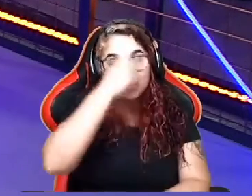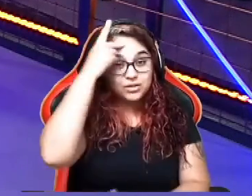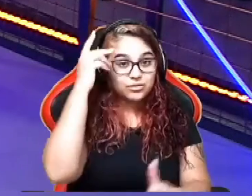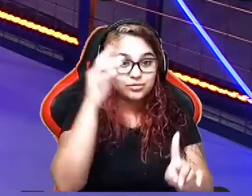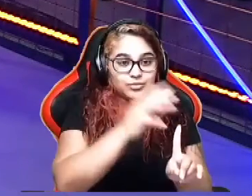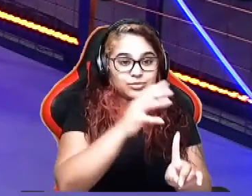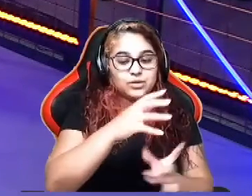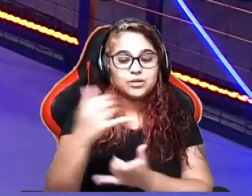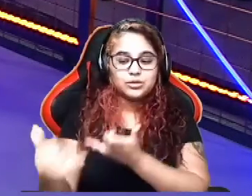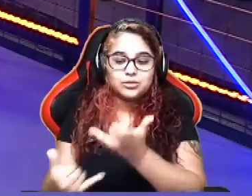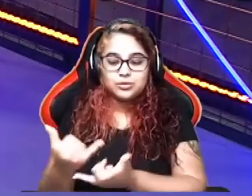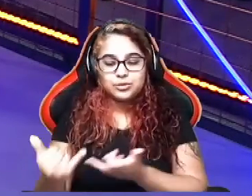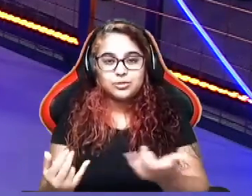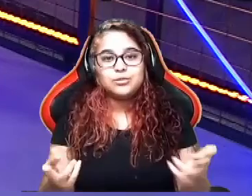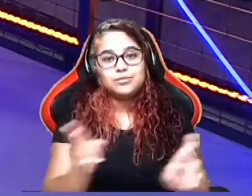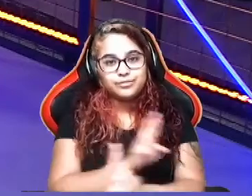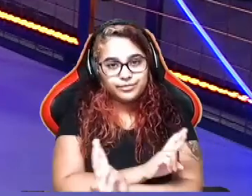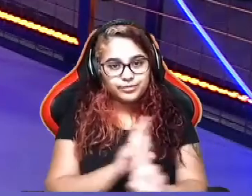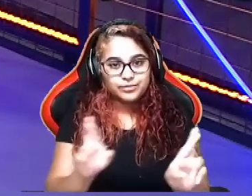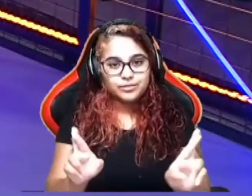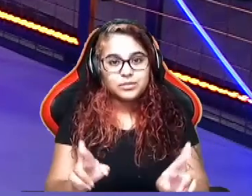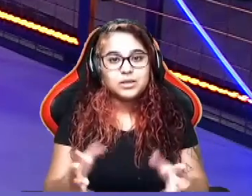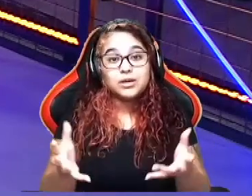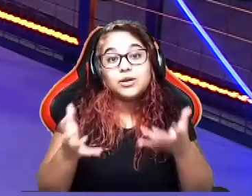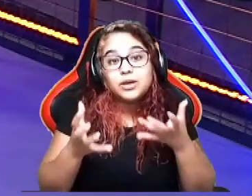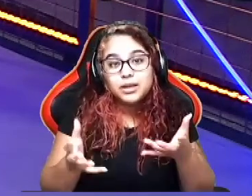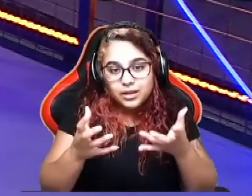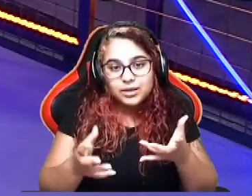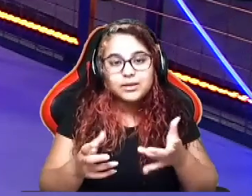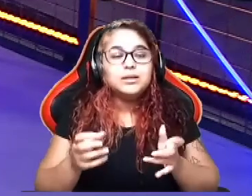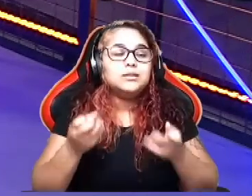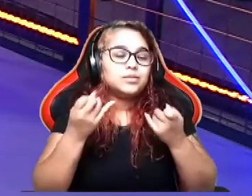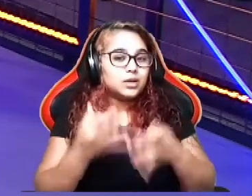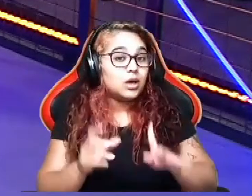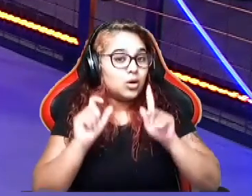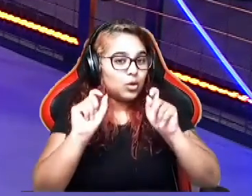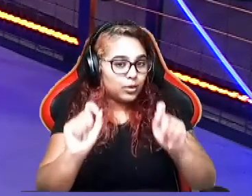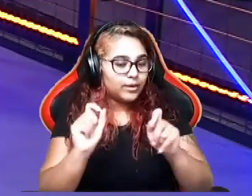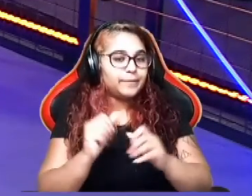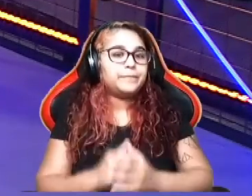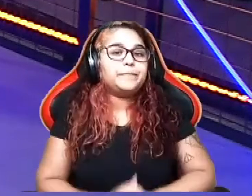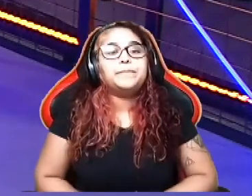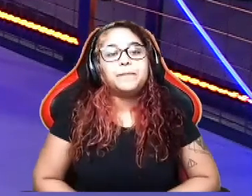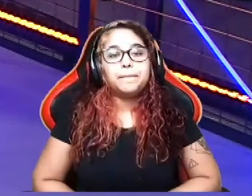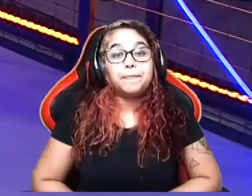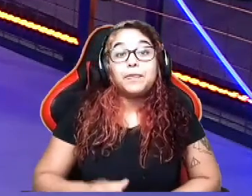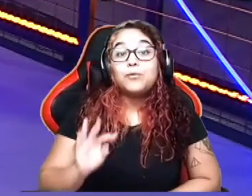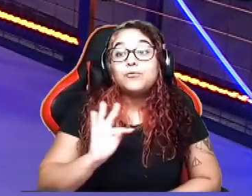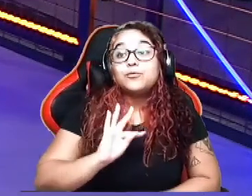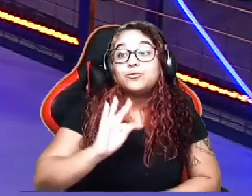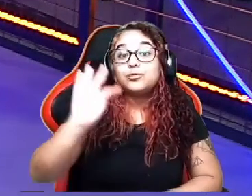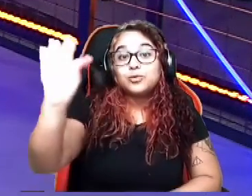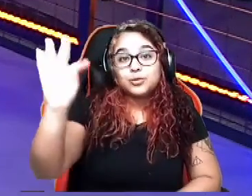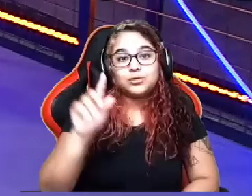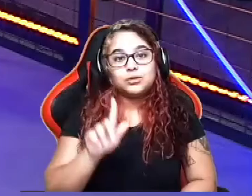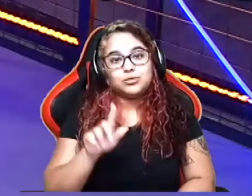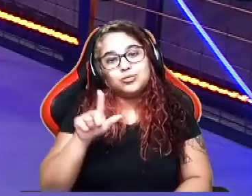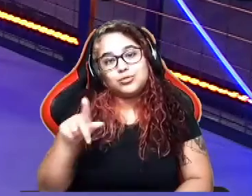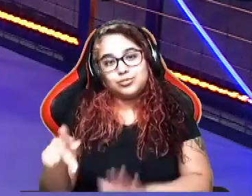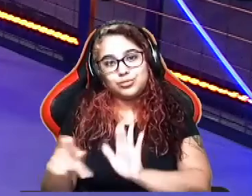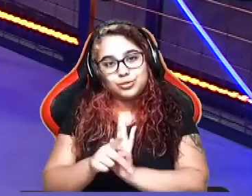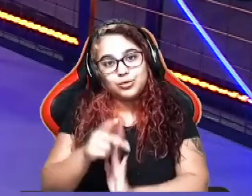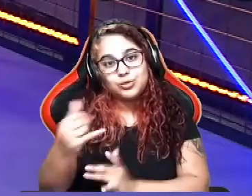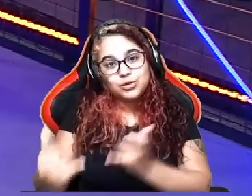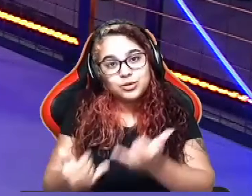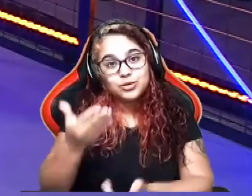Bruno game. Rafa, eu queria falar um Bruno pouco and Hafa, I'd sobre like to o futuro talk de a bit Gunstar, about certo? the Se a gente future of